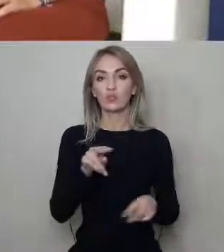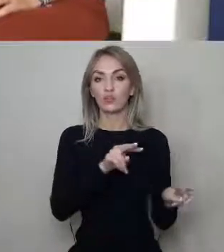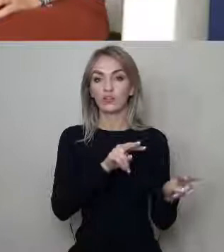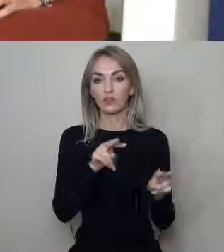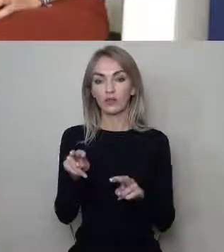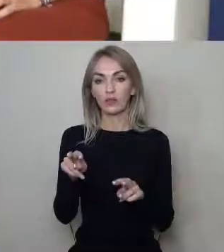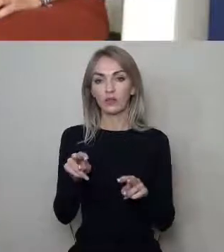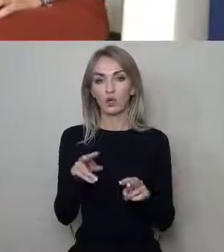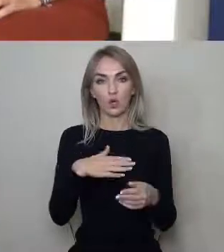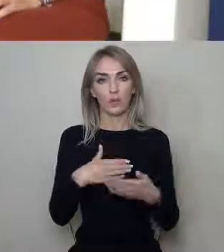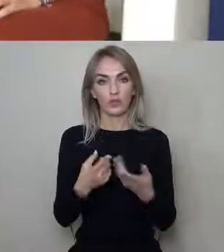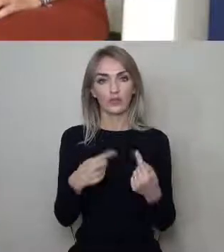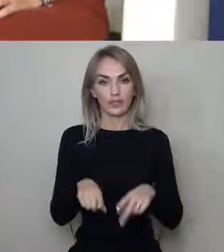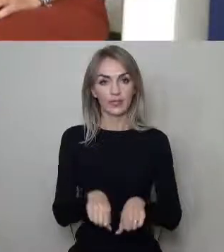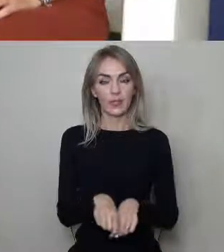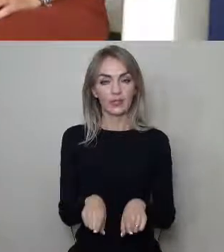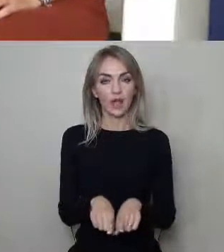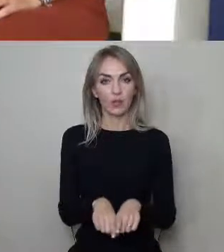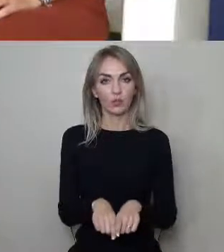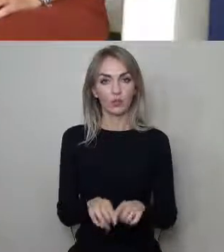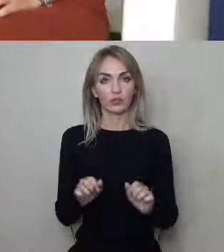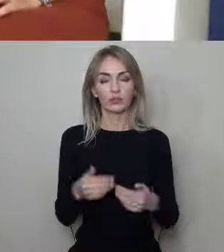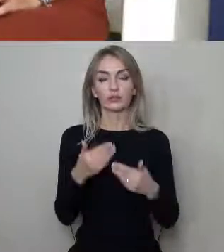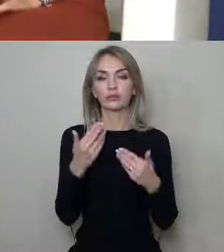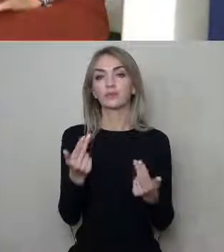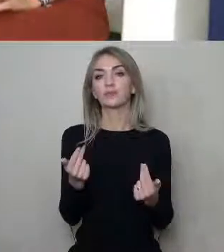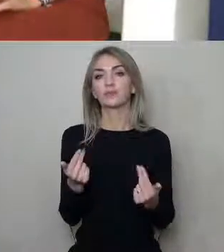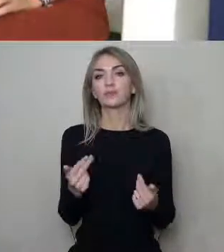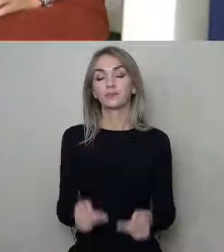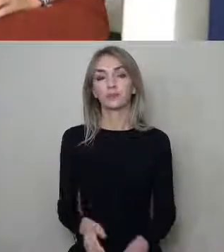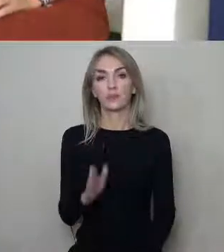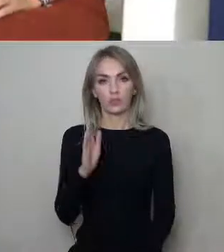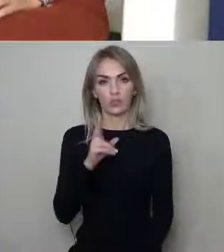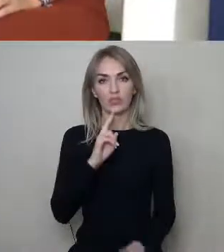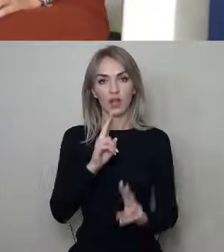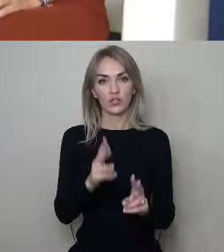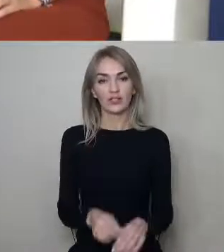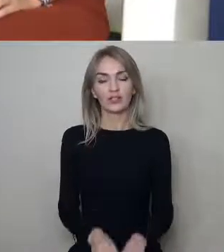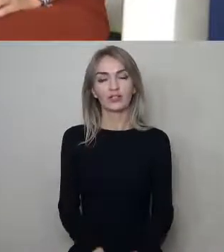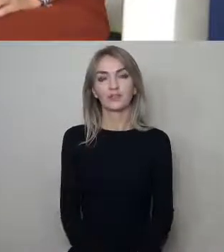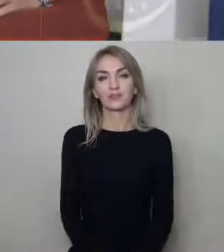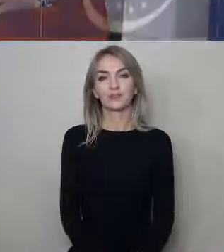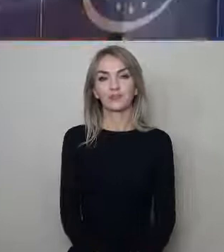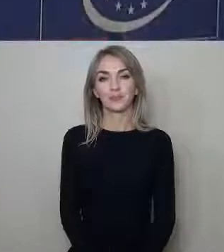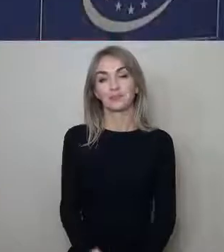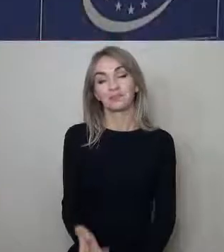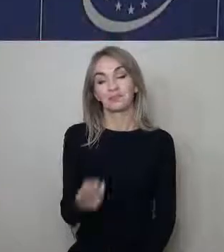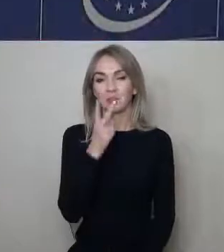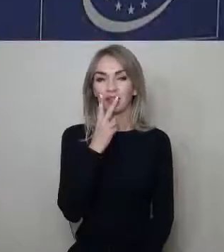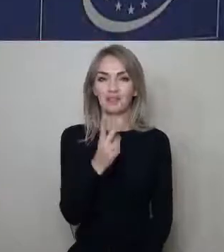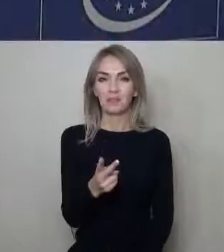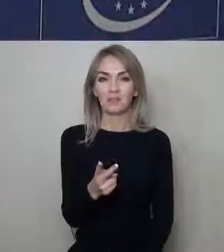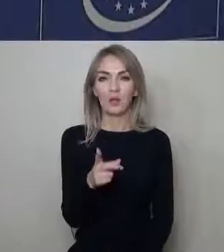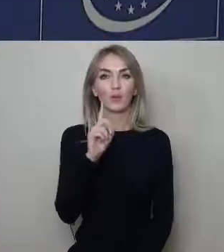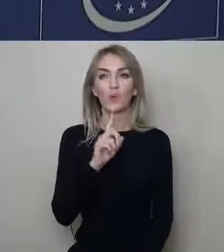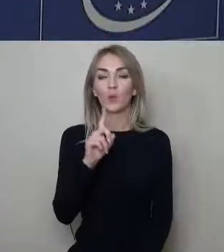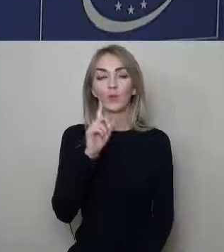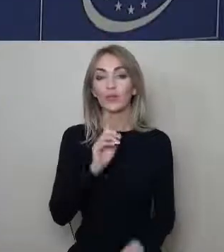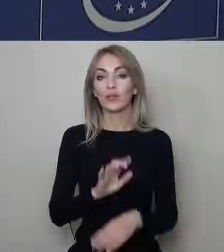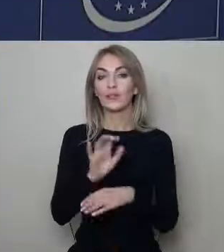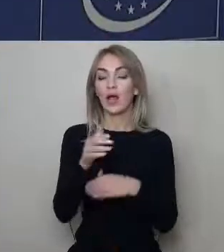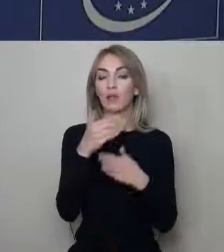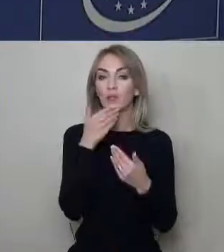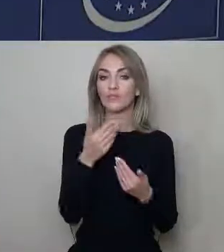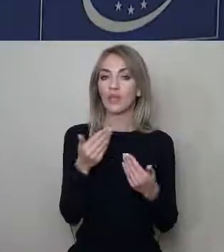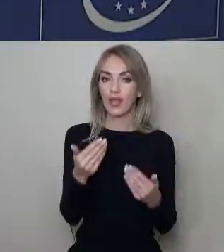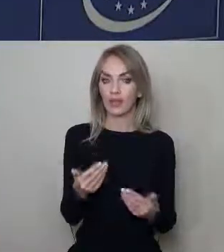official observers and NGOs, can they file the complaints? Are you going to? We'll see.